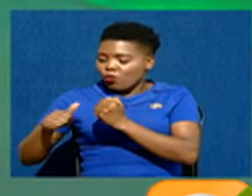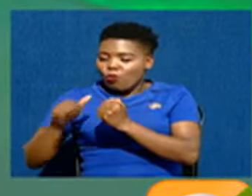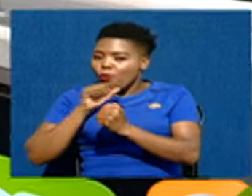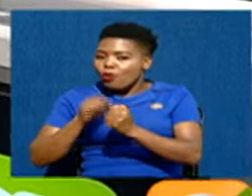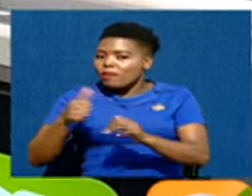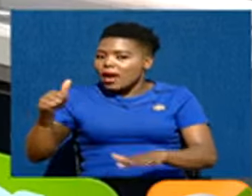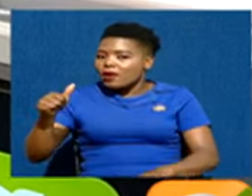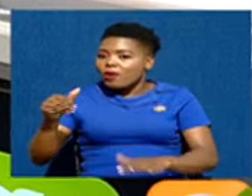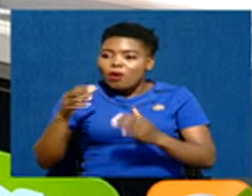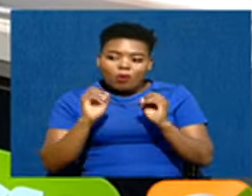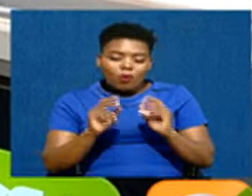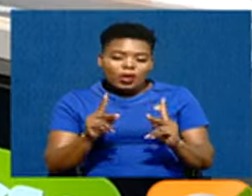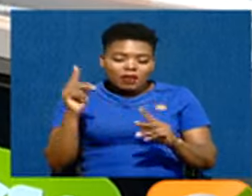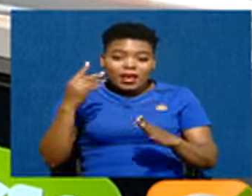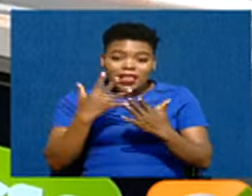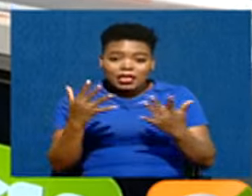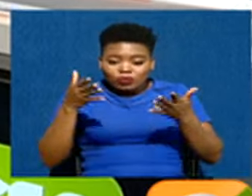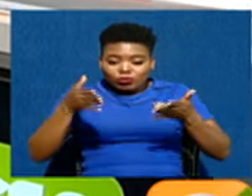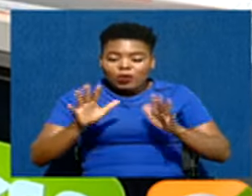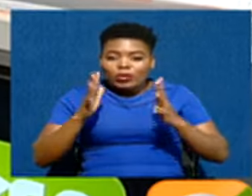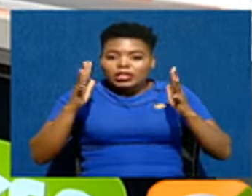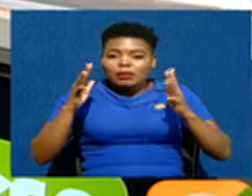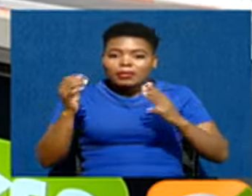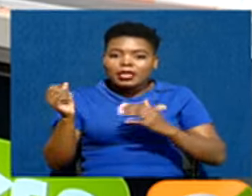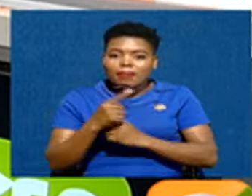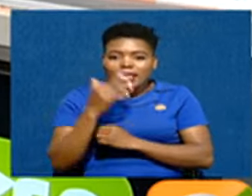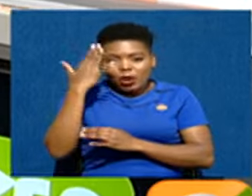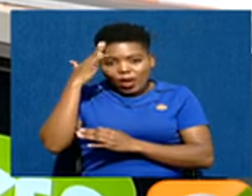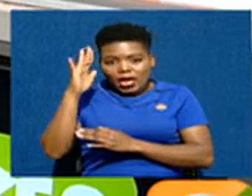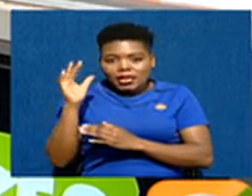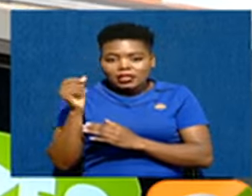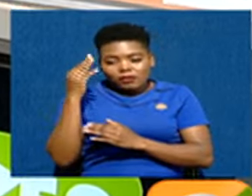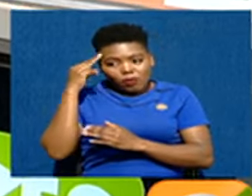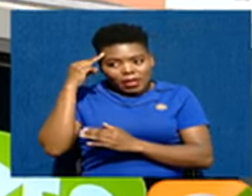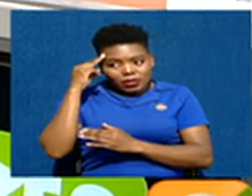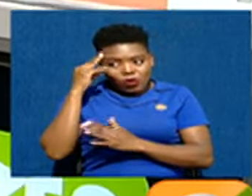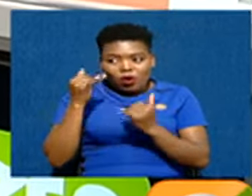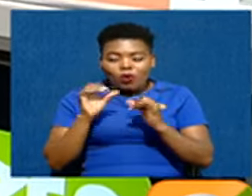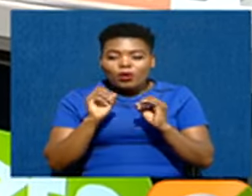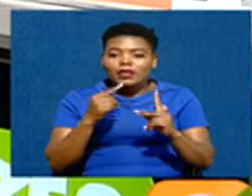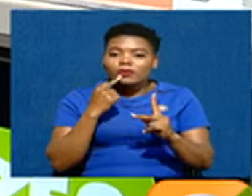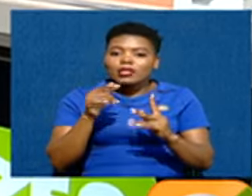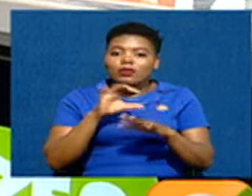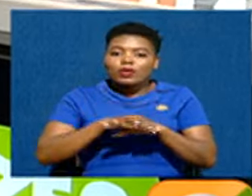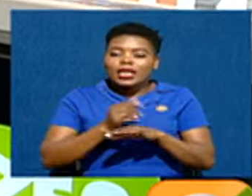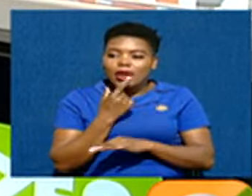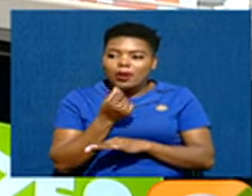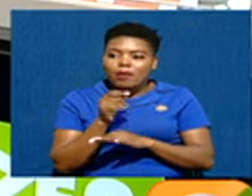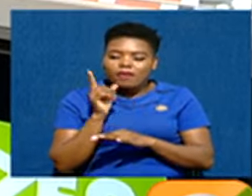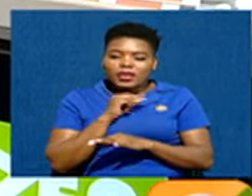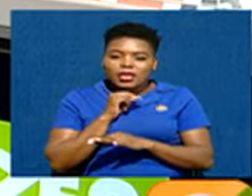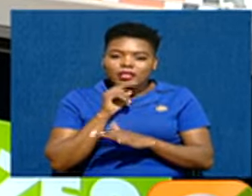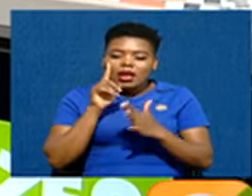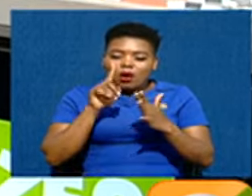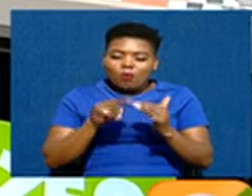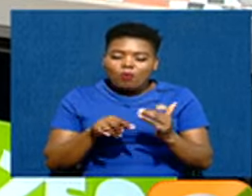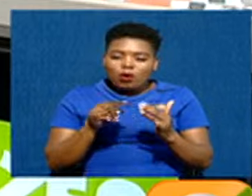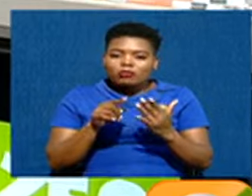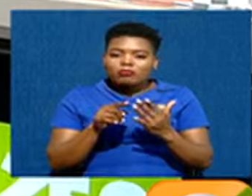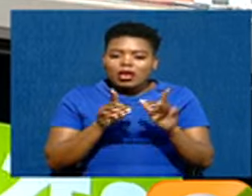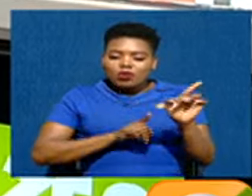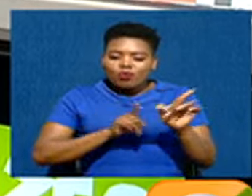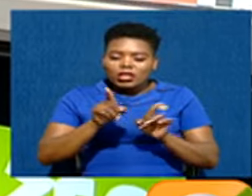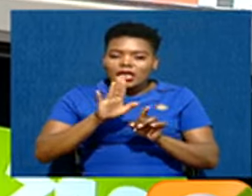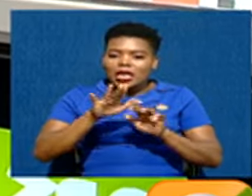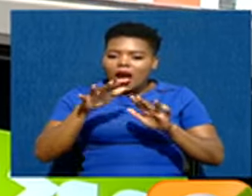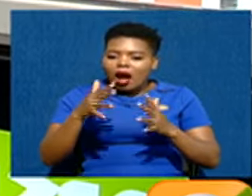today, because you say you are on medication, you are put on medication. Sure. What has your journey been